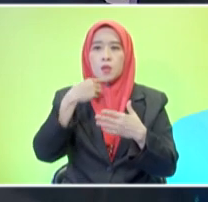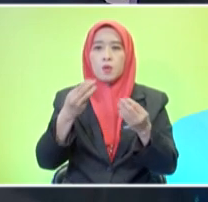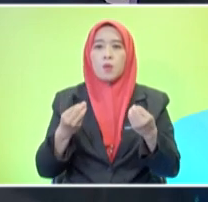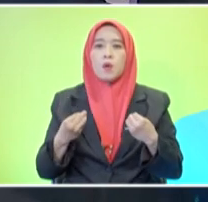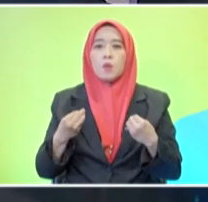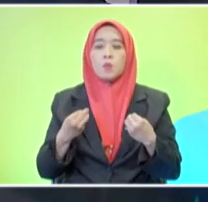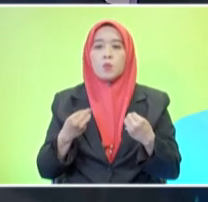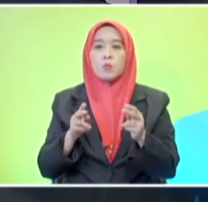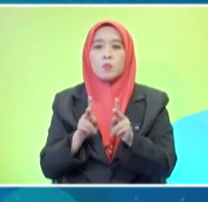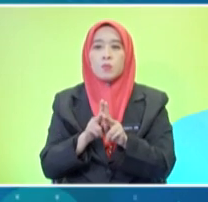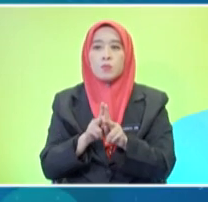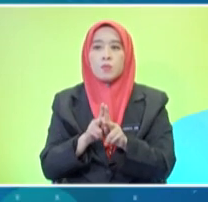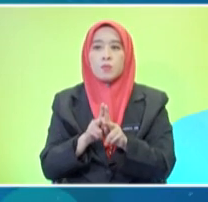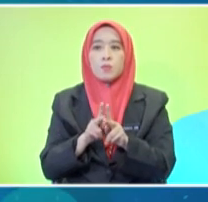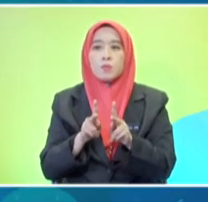would like to share?